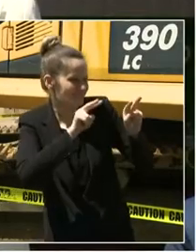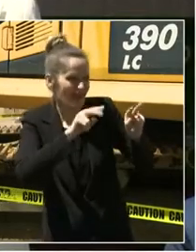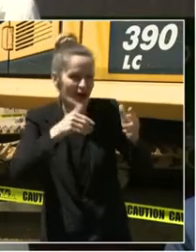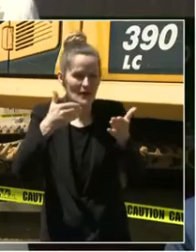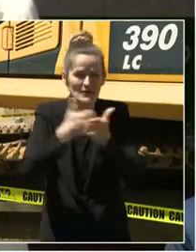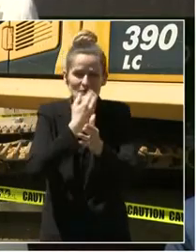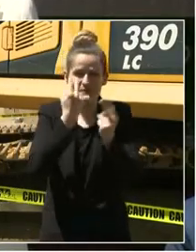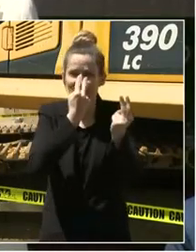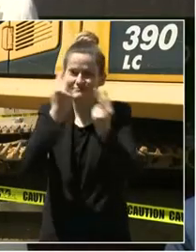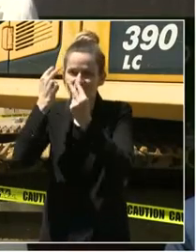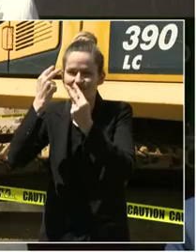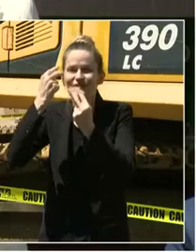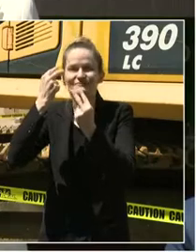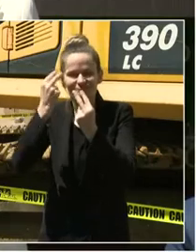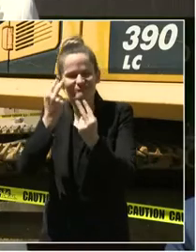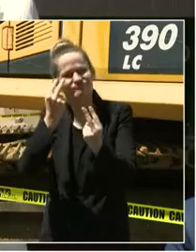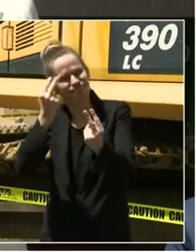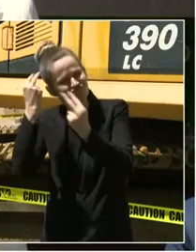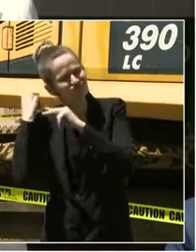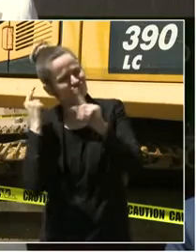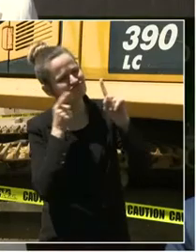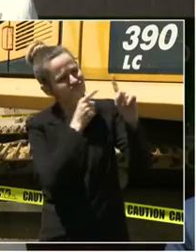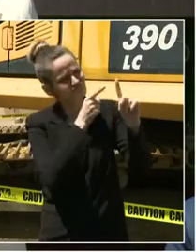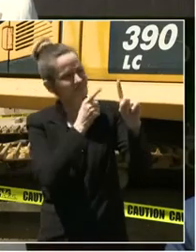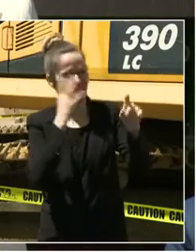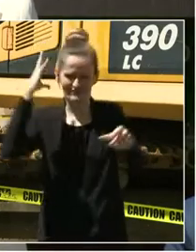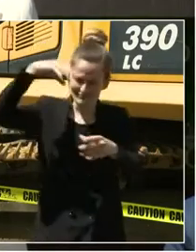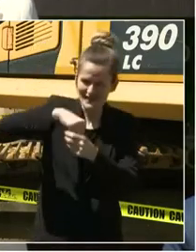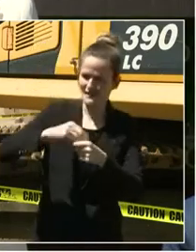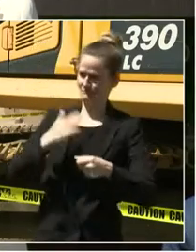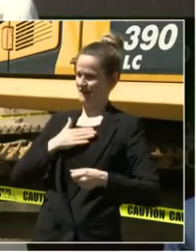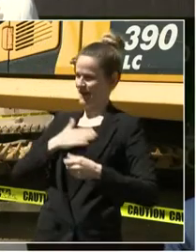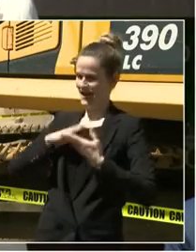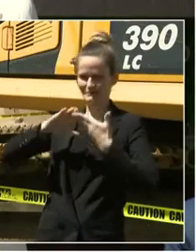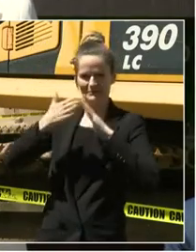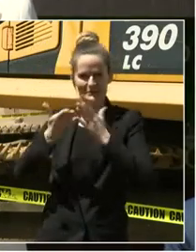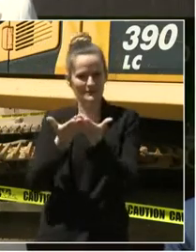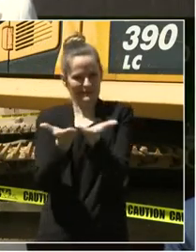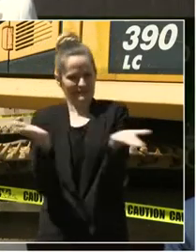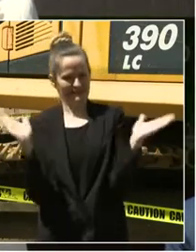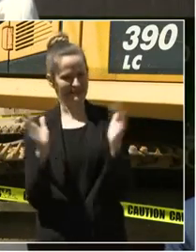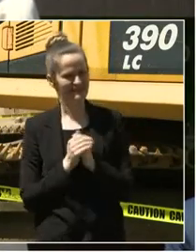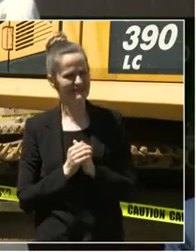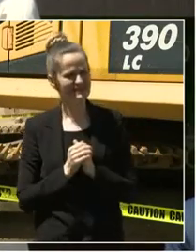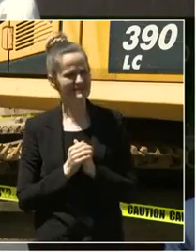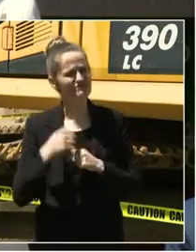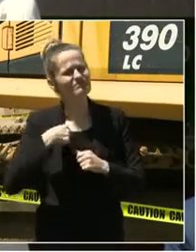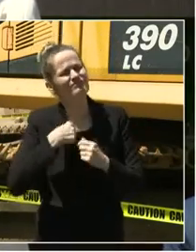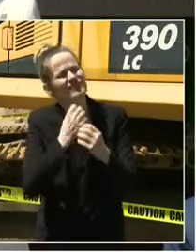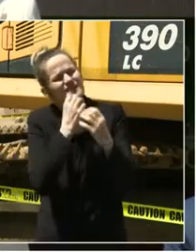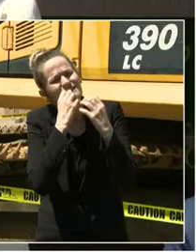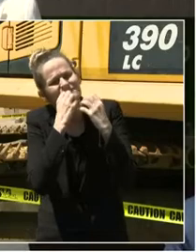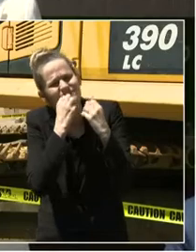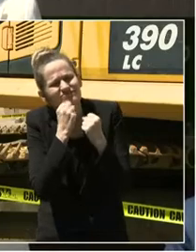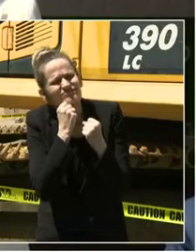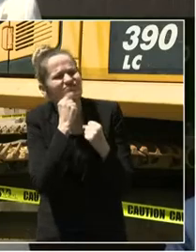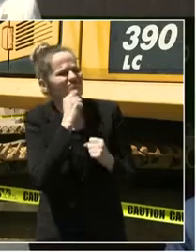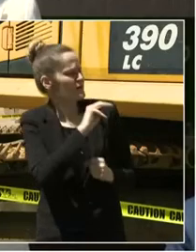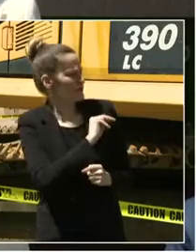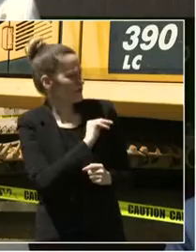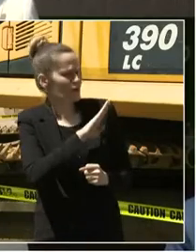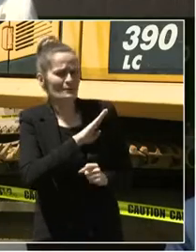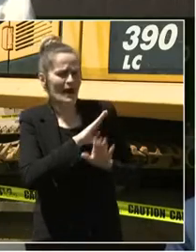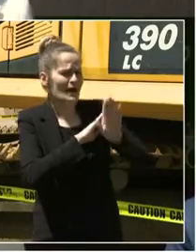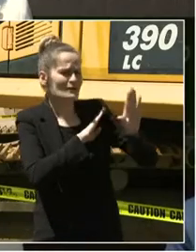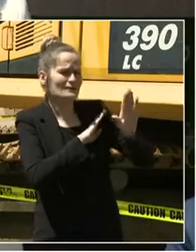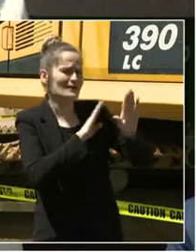connected with my community. I am grateful to Mayor Bowser and her administrator for